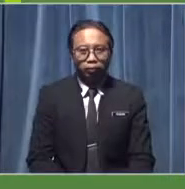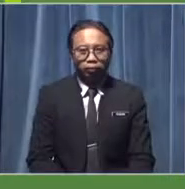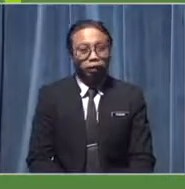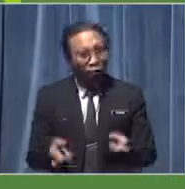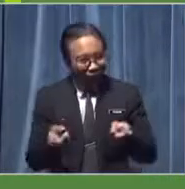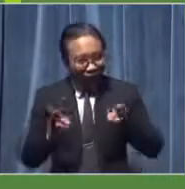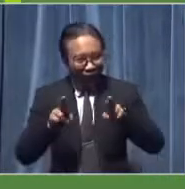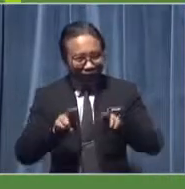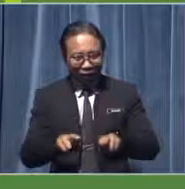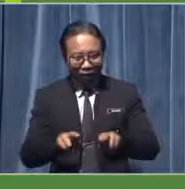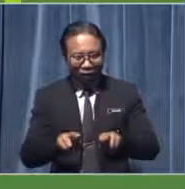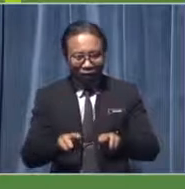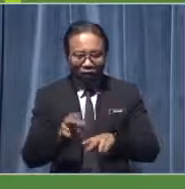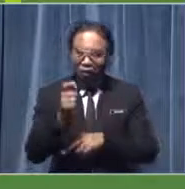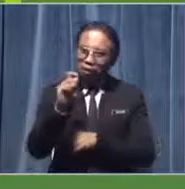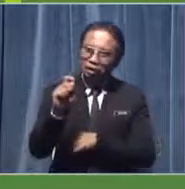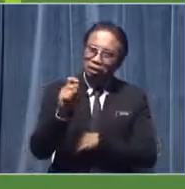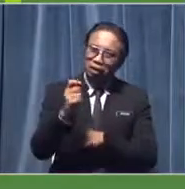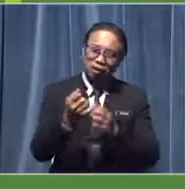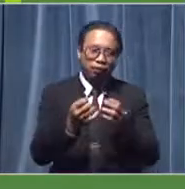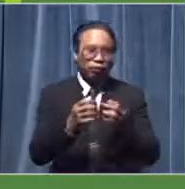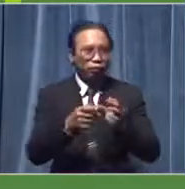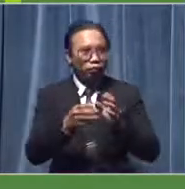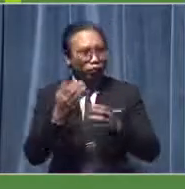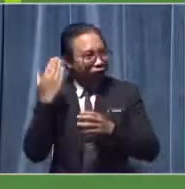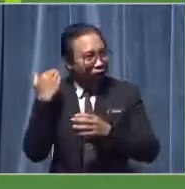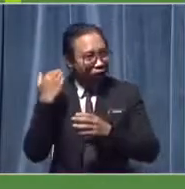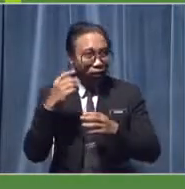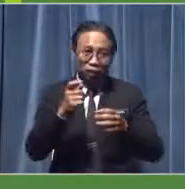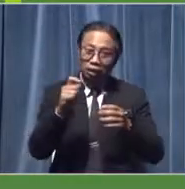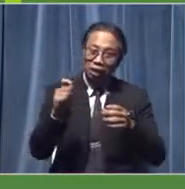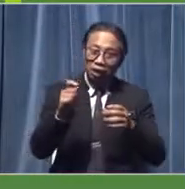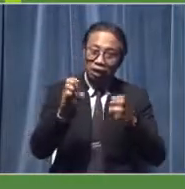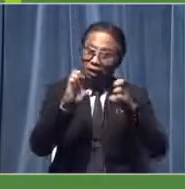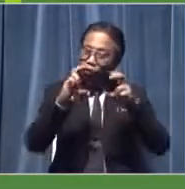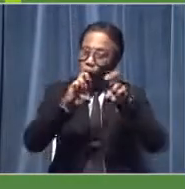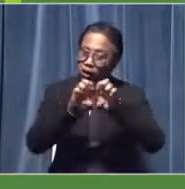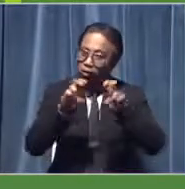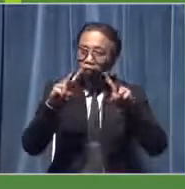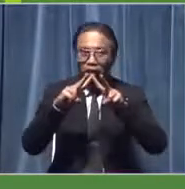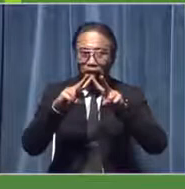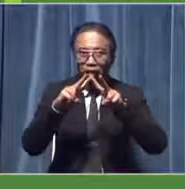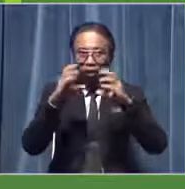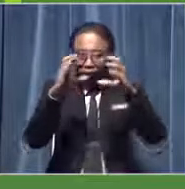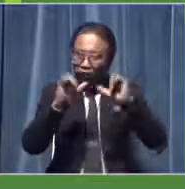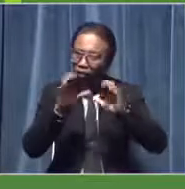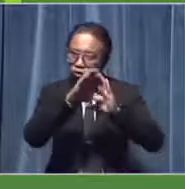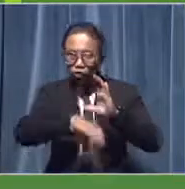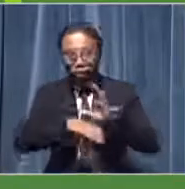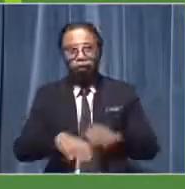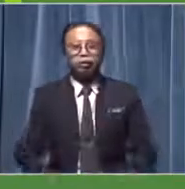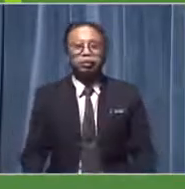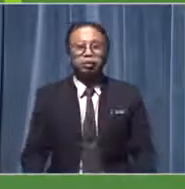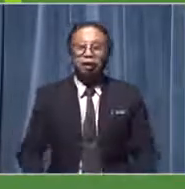As a result, the inverse of the equivalent capacitance is the algebraic